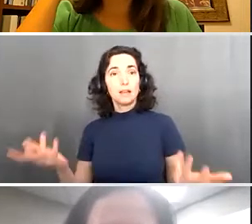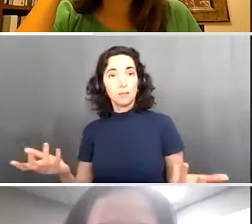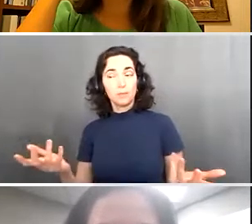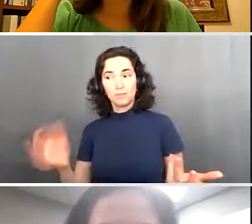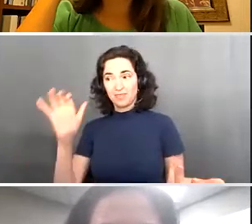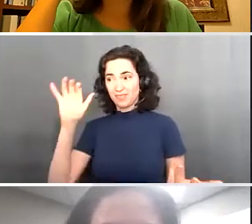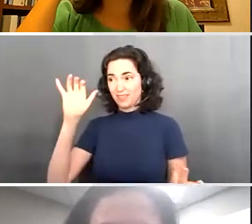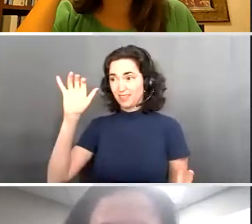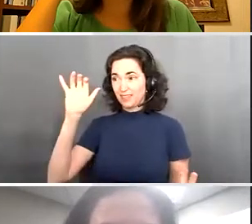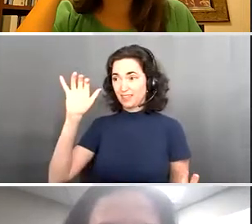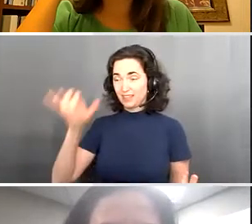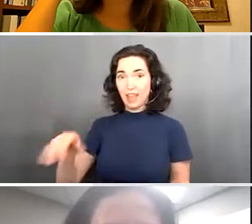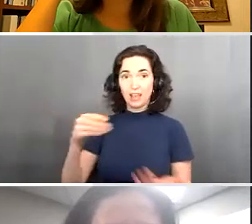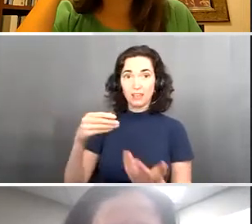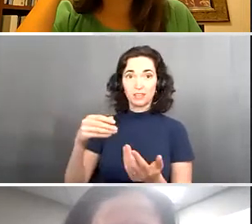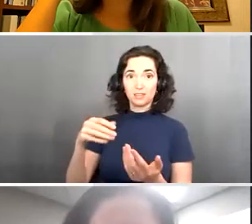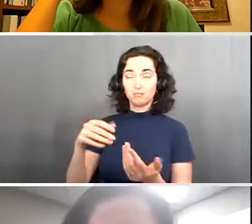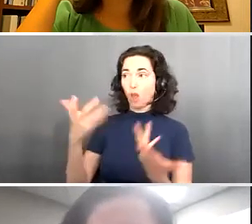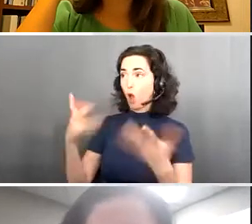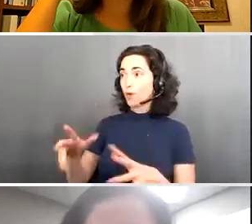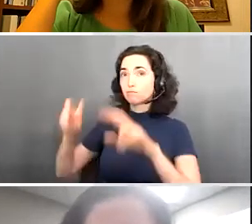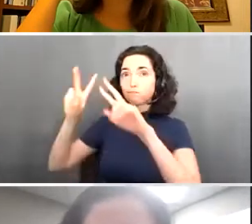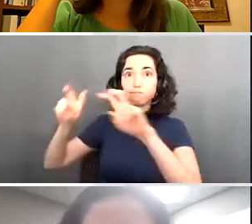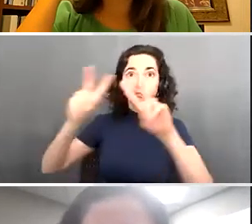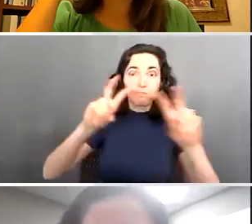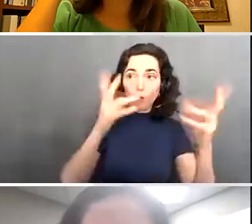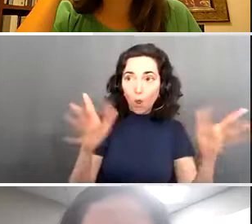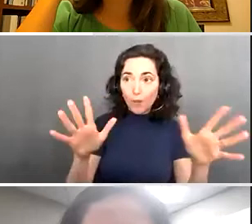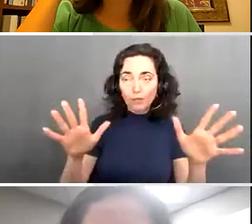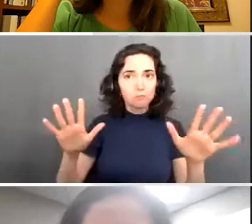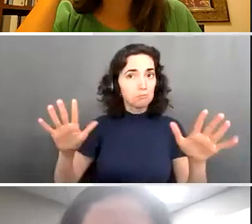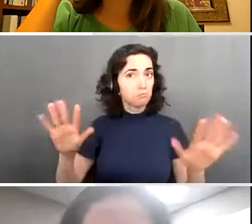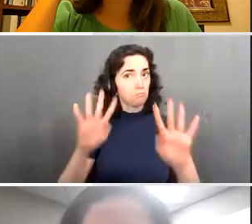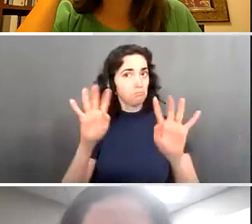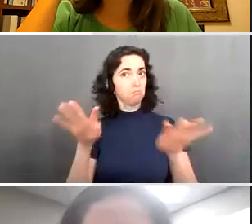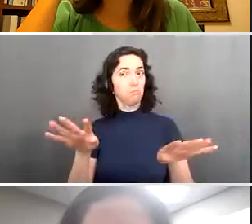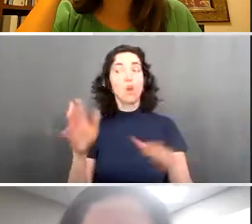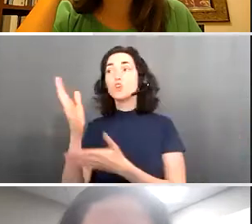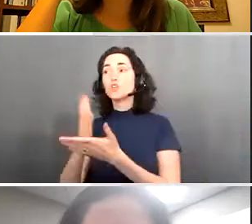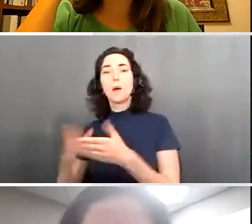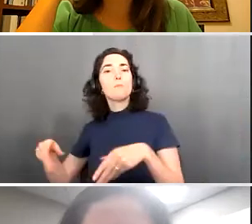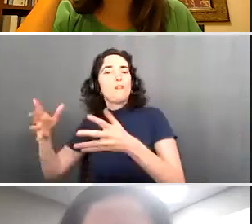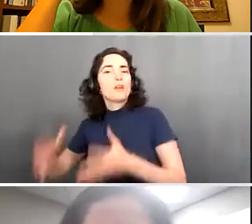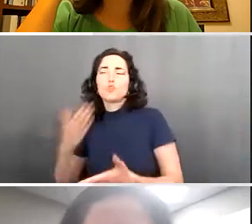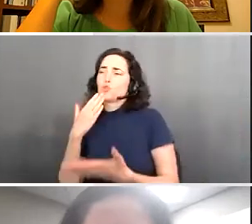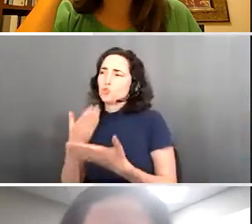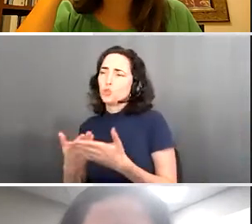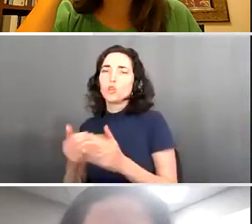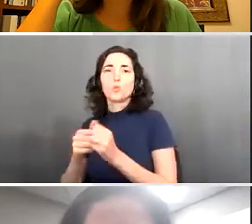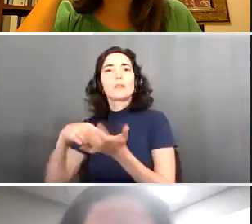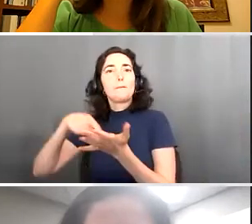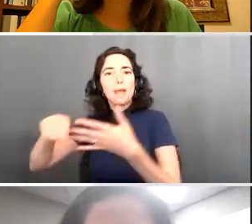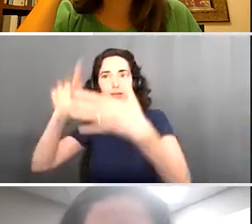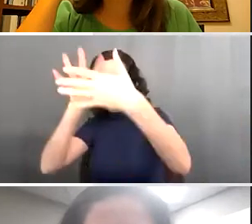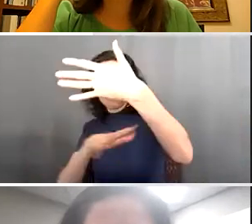was done across the board. So some providers do really well with their pay schedules. some don't